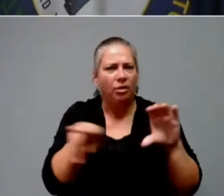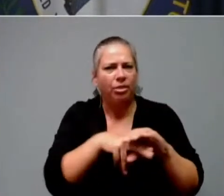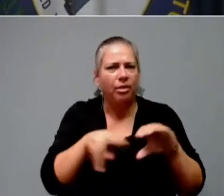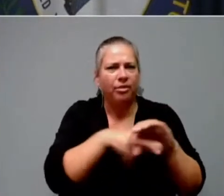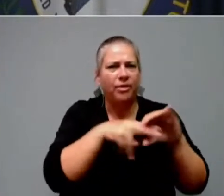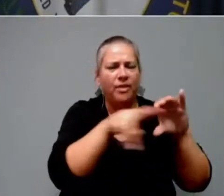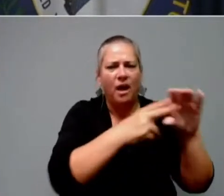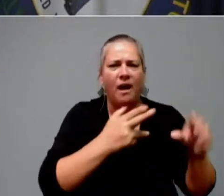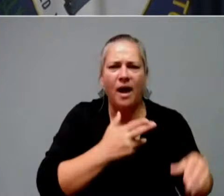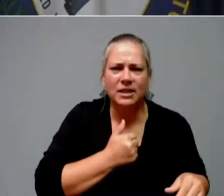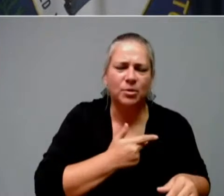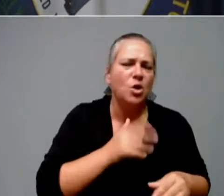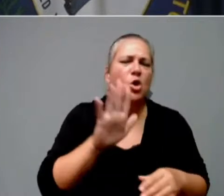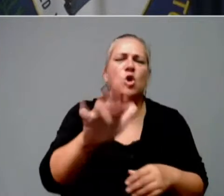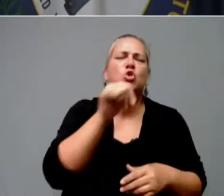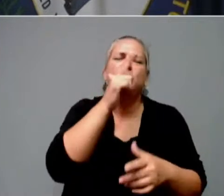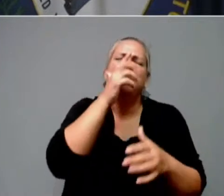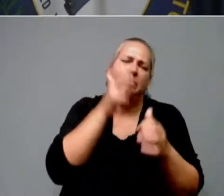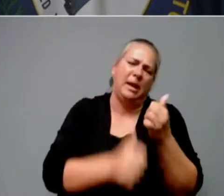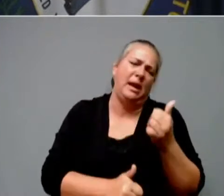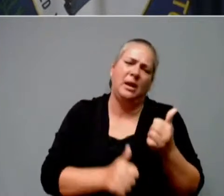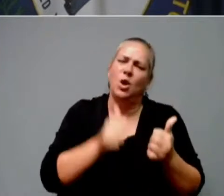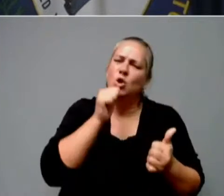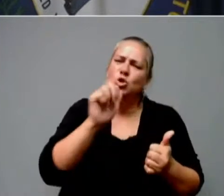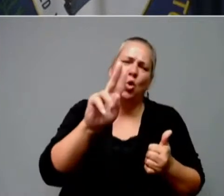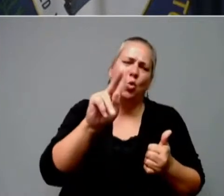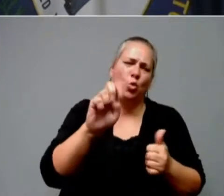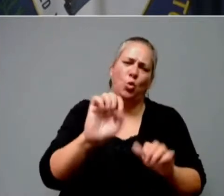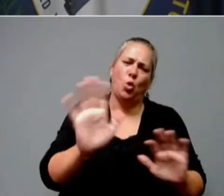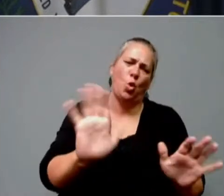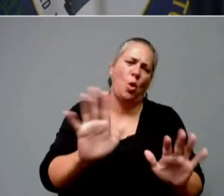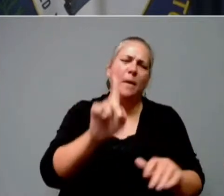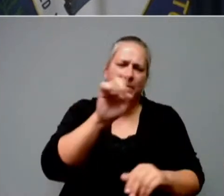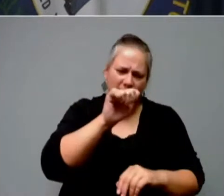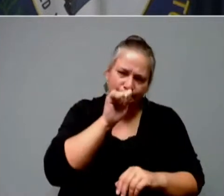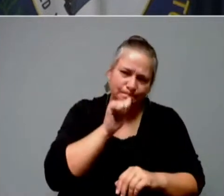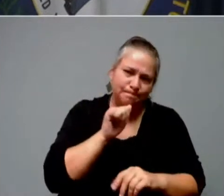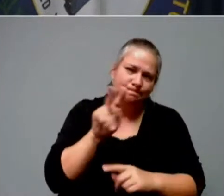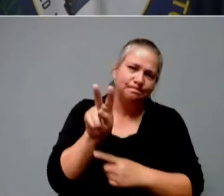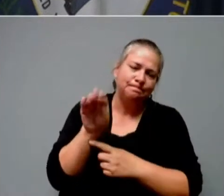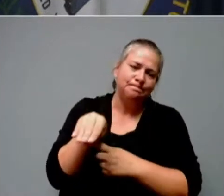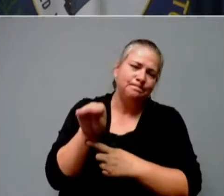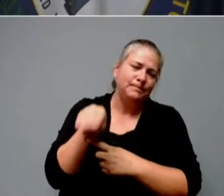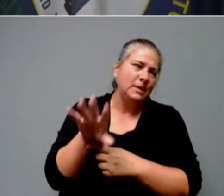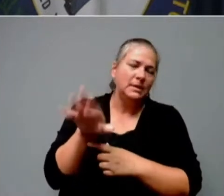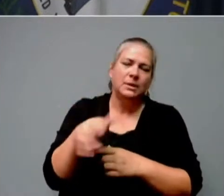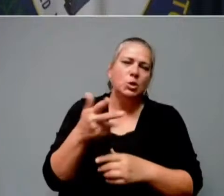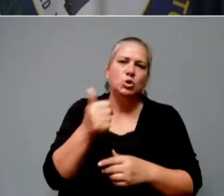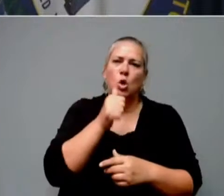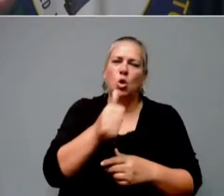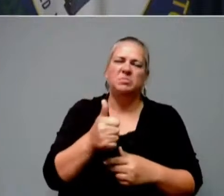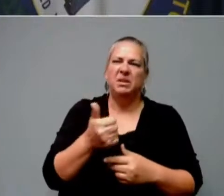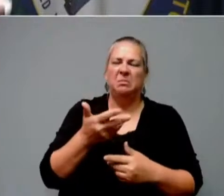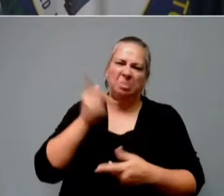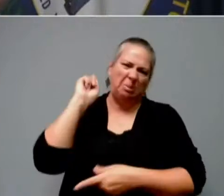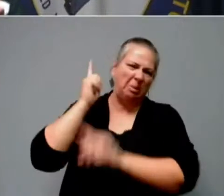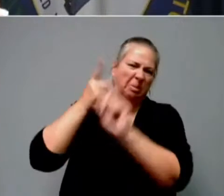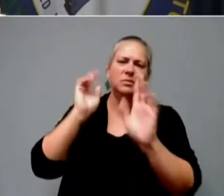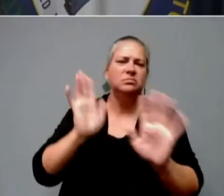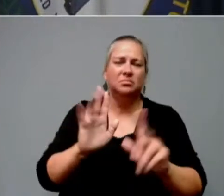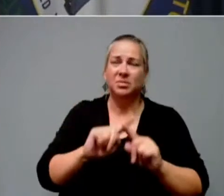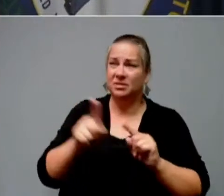be rude, don't be mean. You still got to be patient and tolerant with folks. Don't be disrespectful. But don't let these